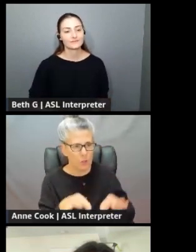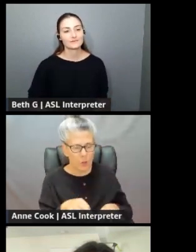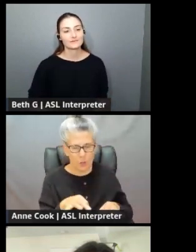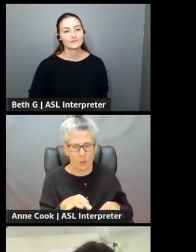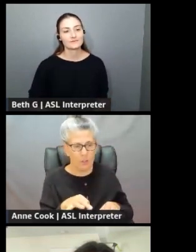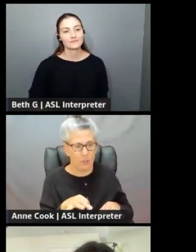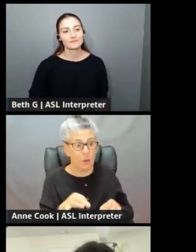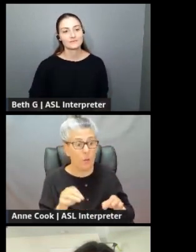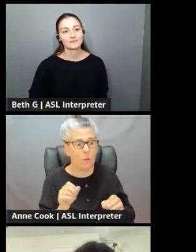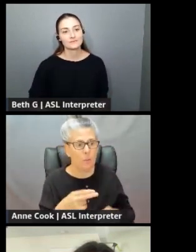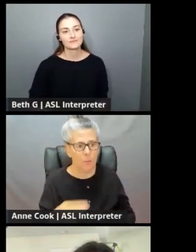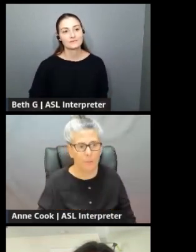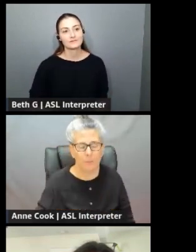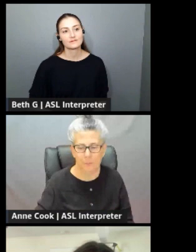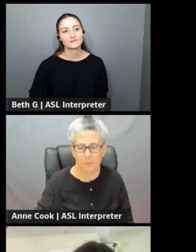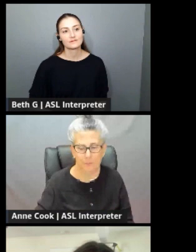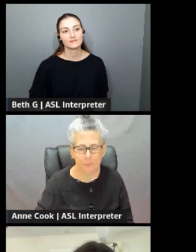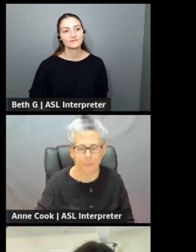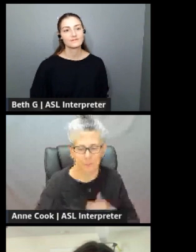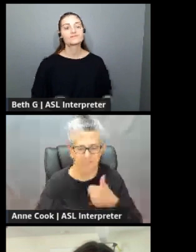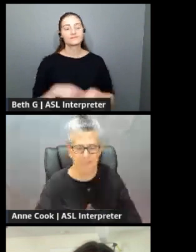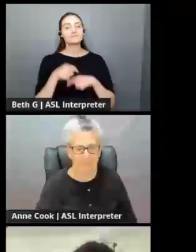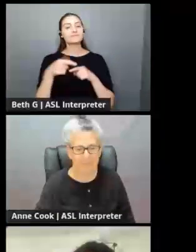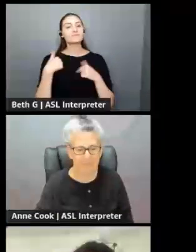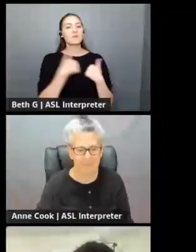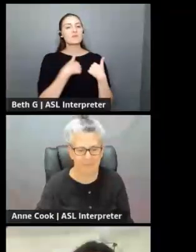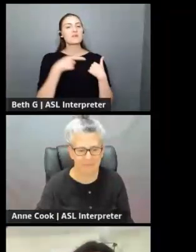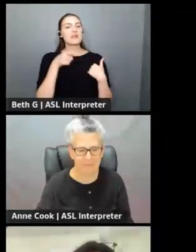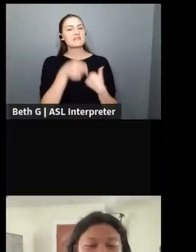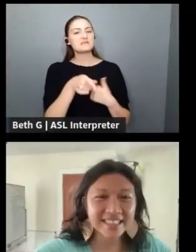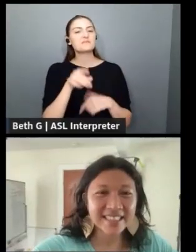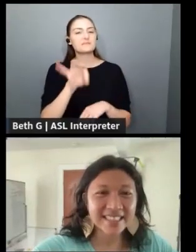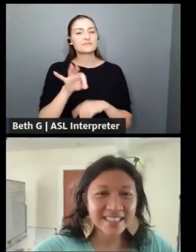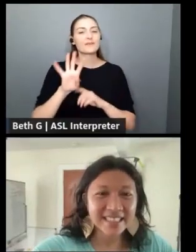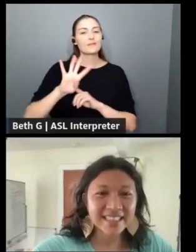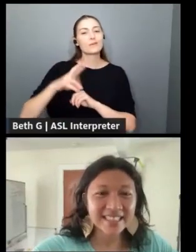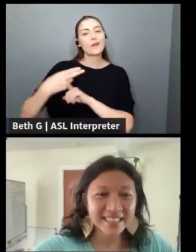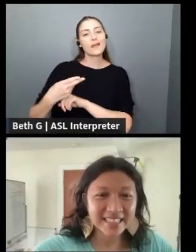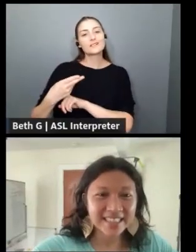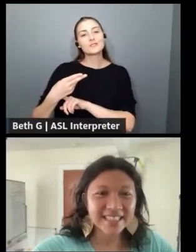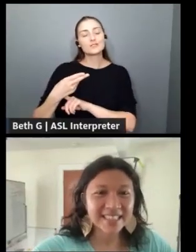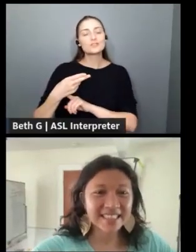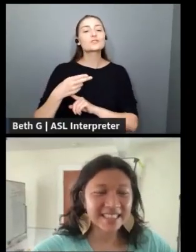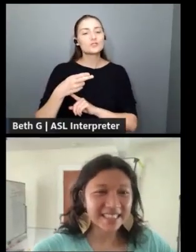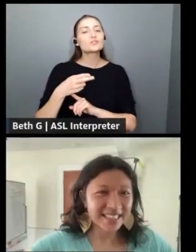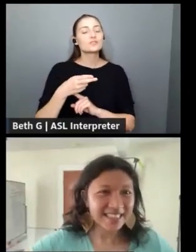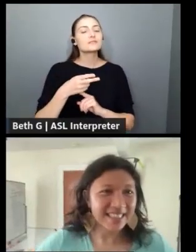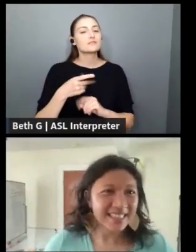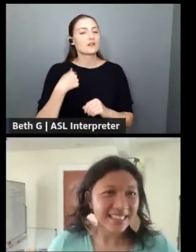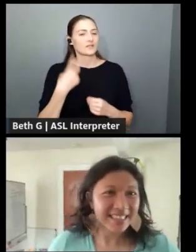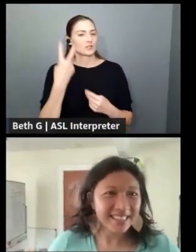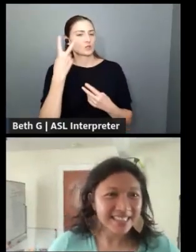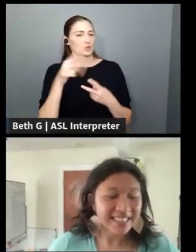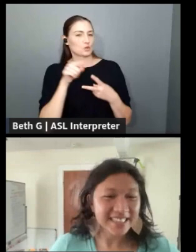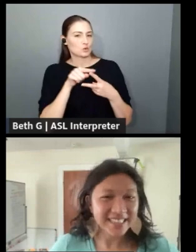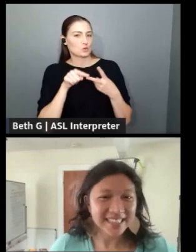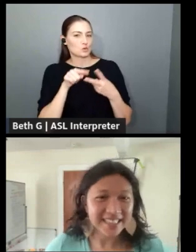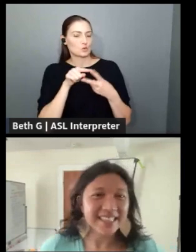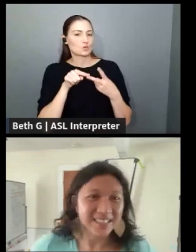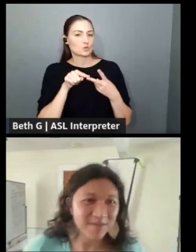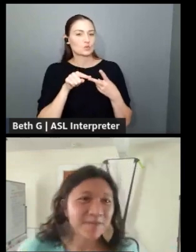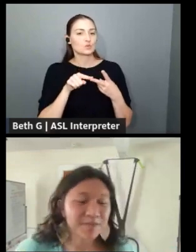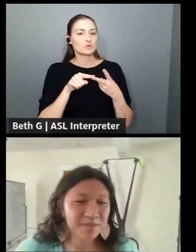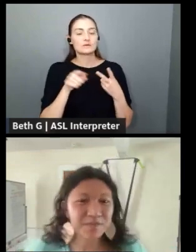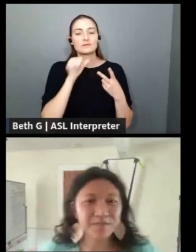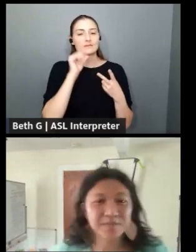today is like the basic syntax of the FN for each. So few caveats, right? Like we'll not so much look into the syntax